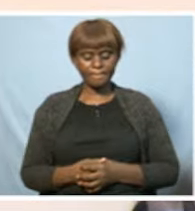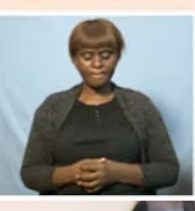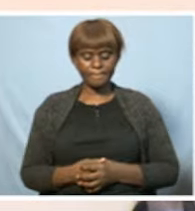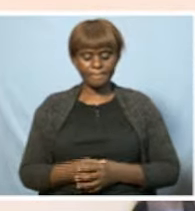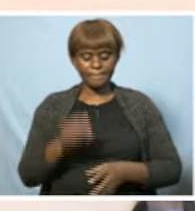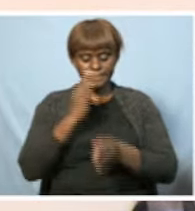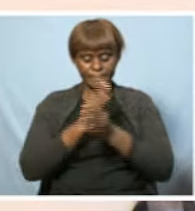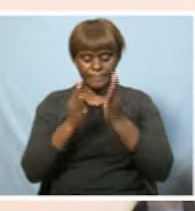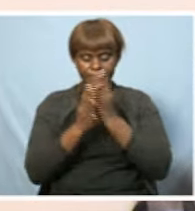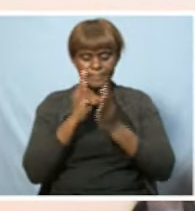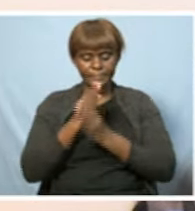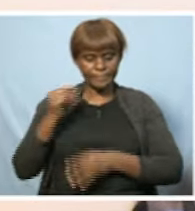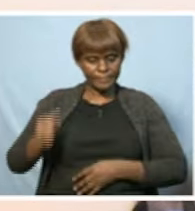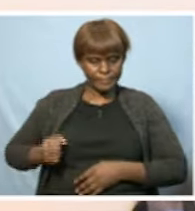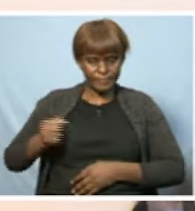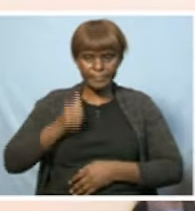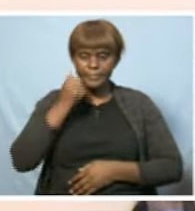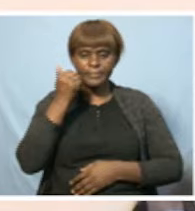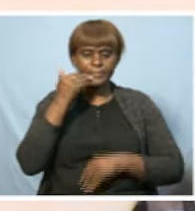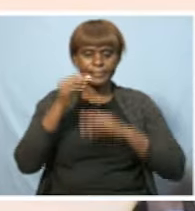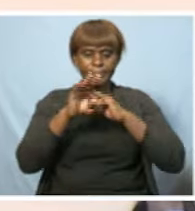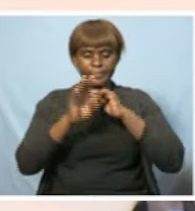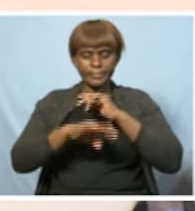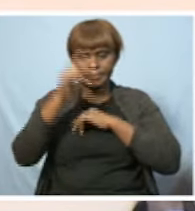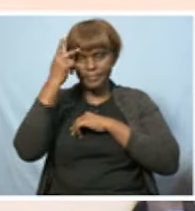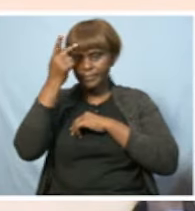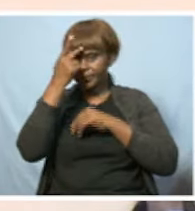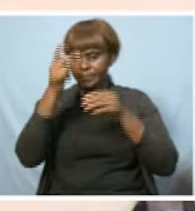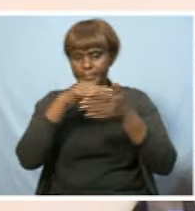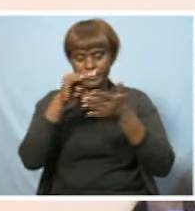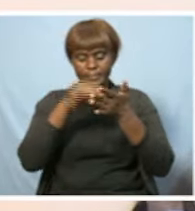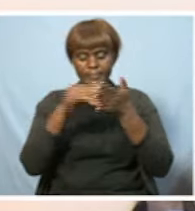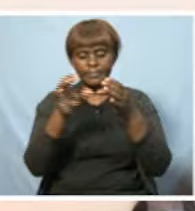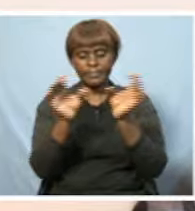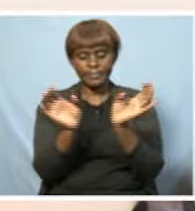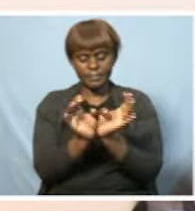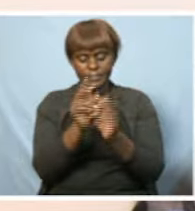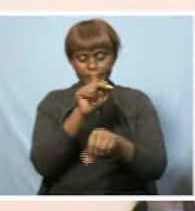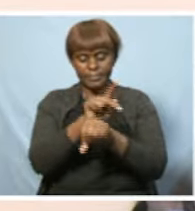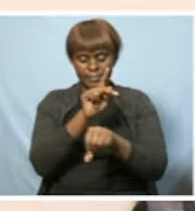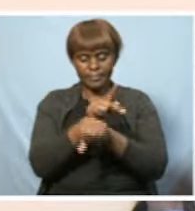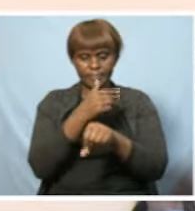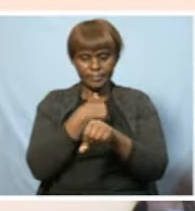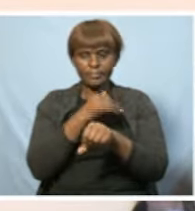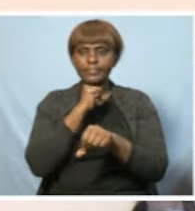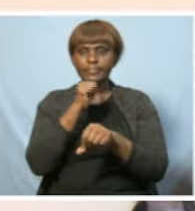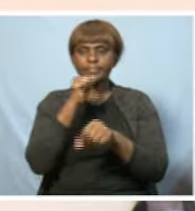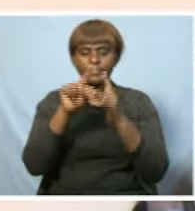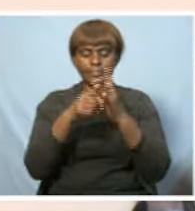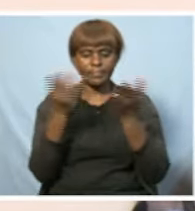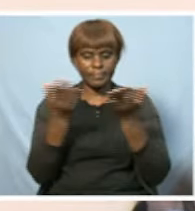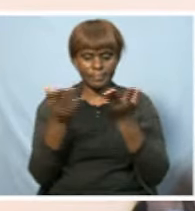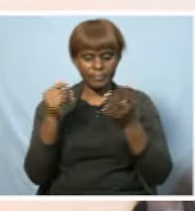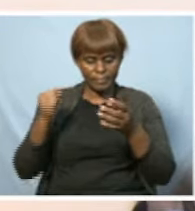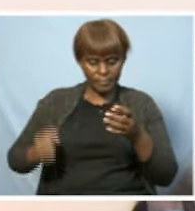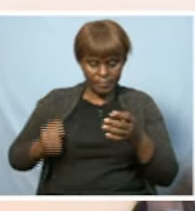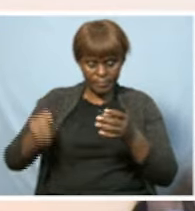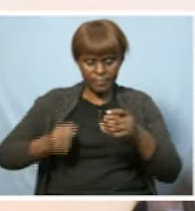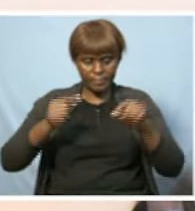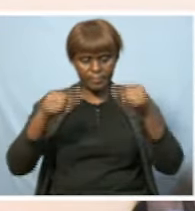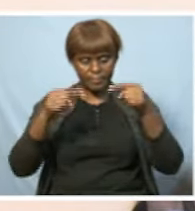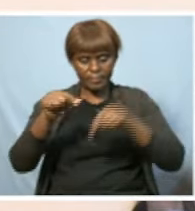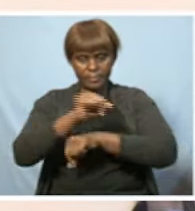construction of a chief's palace for under PETAUKE Central Constituency. The project could not commence due to a chieftain dispute under Senior